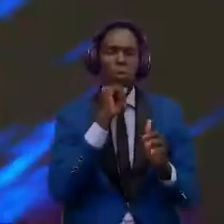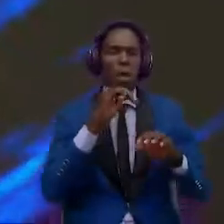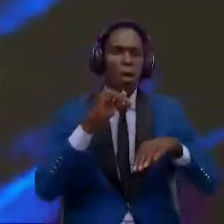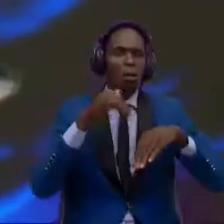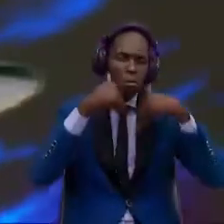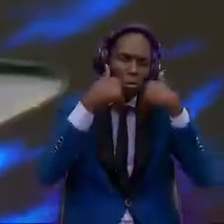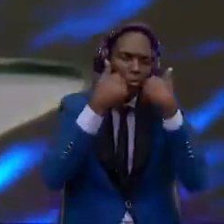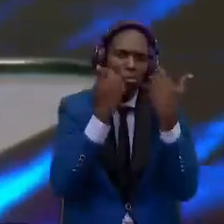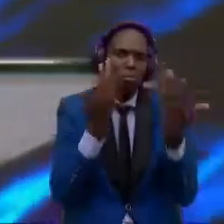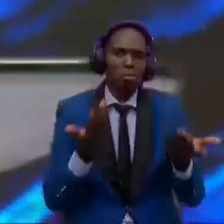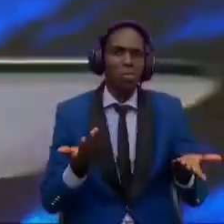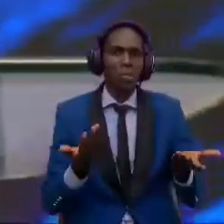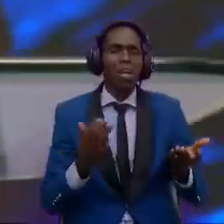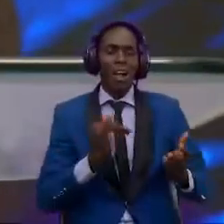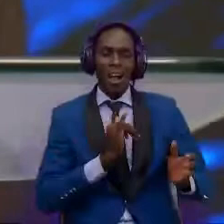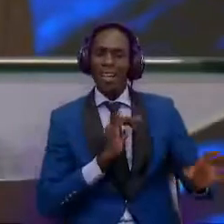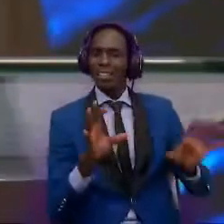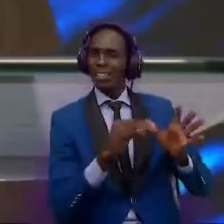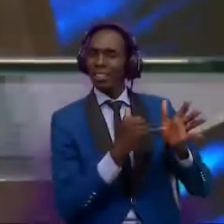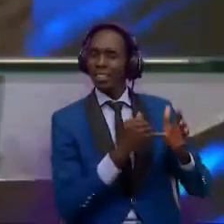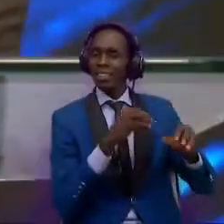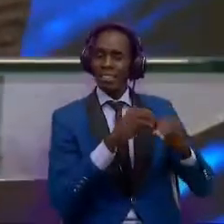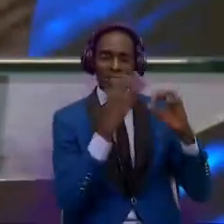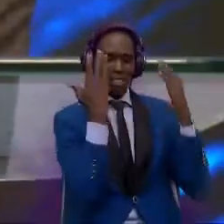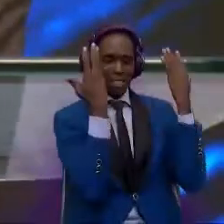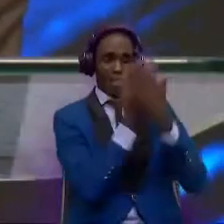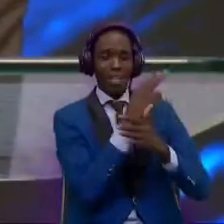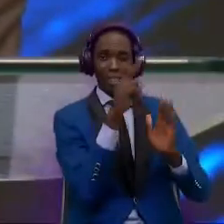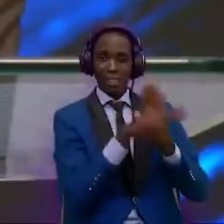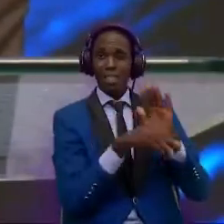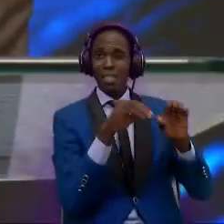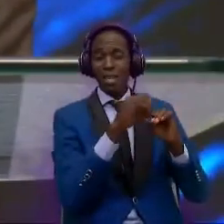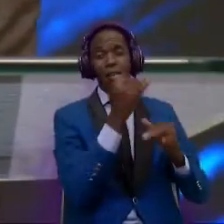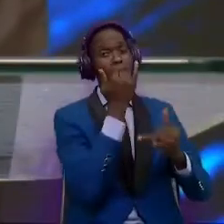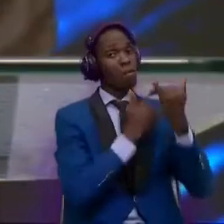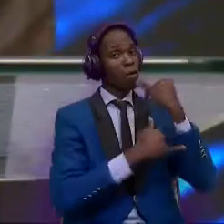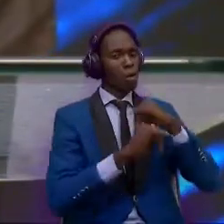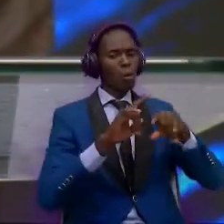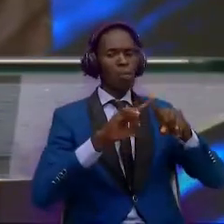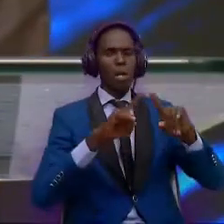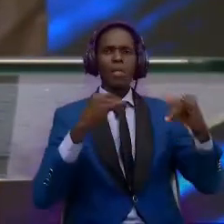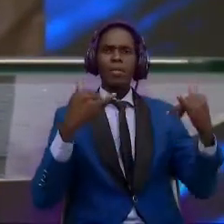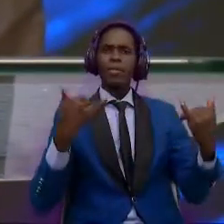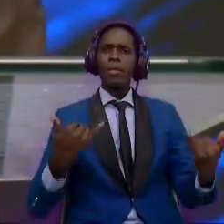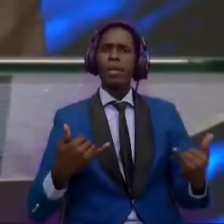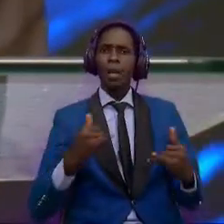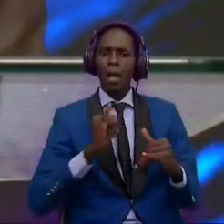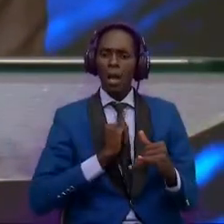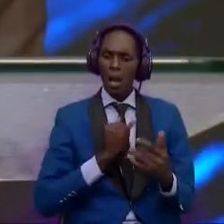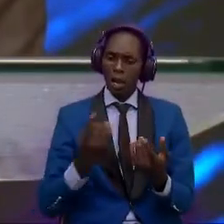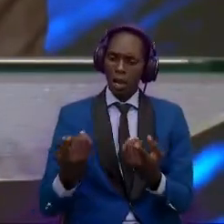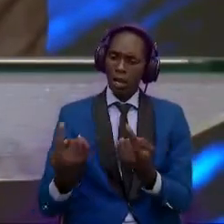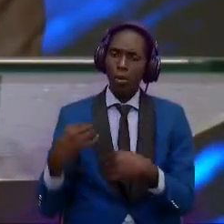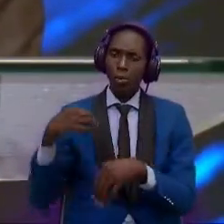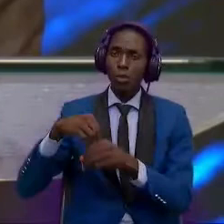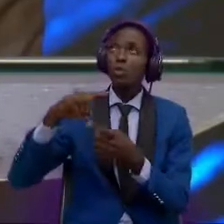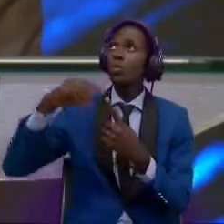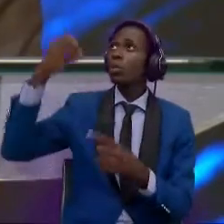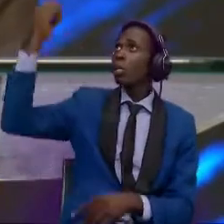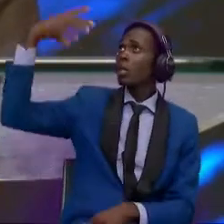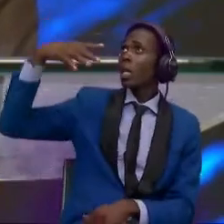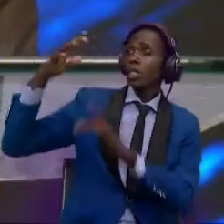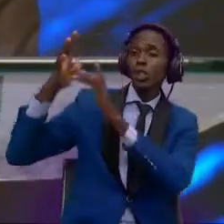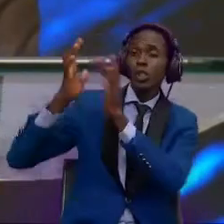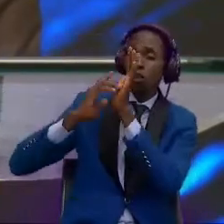did that in darkness and in error. Now, I come to the light. Now, Jesus spoke to